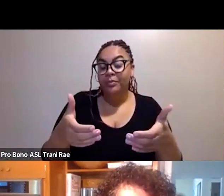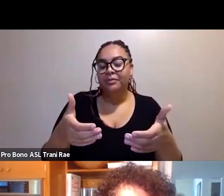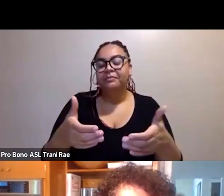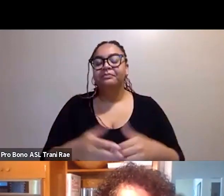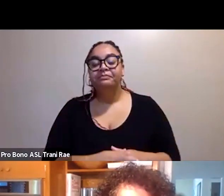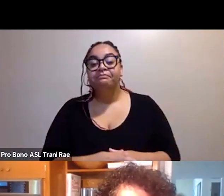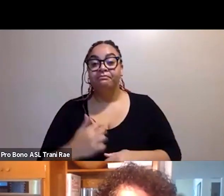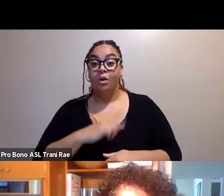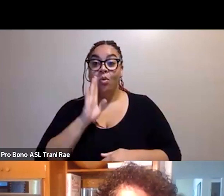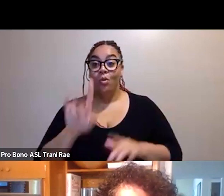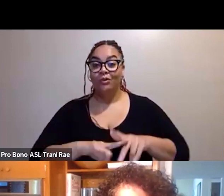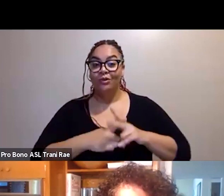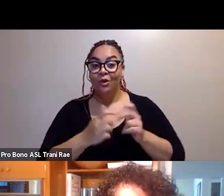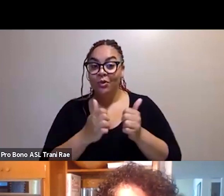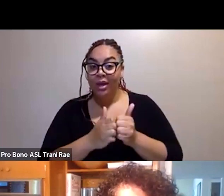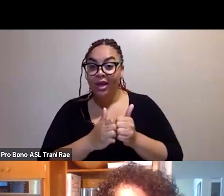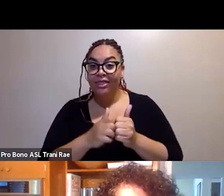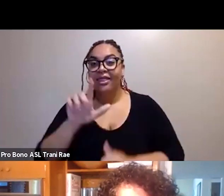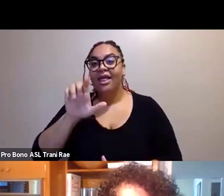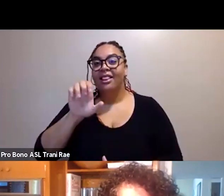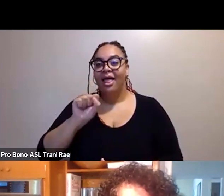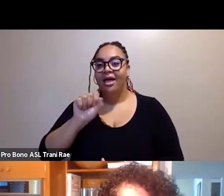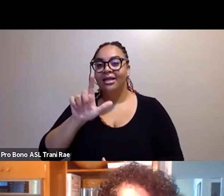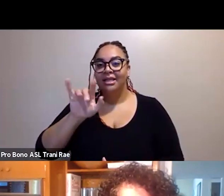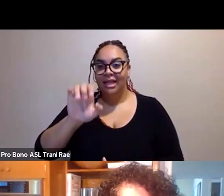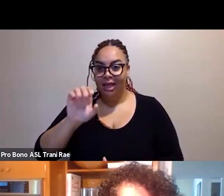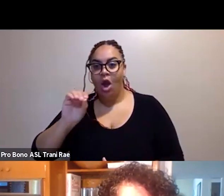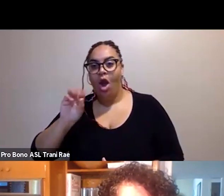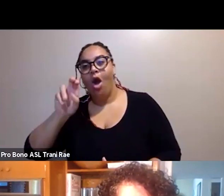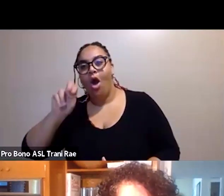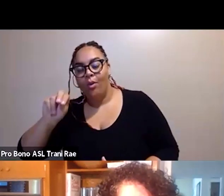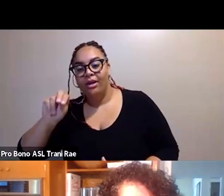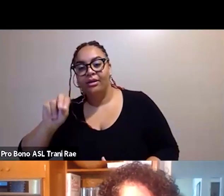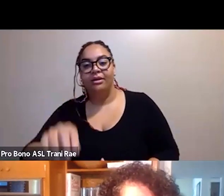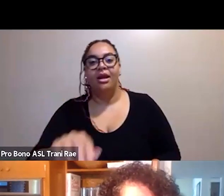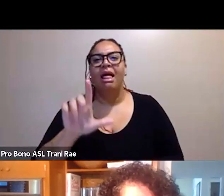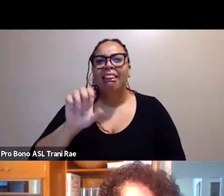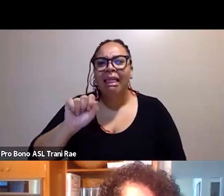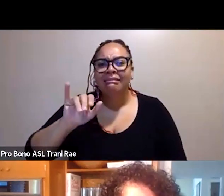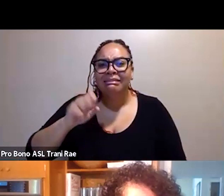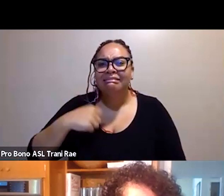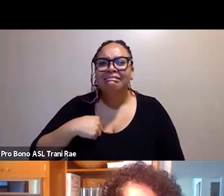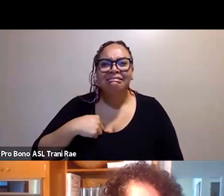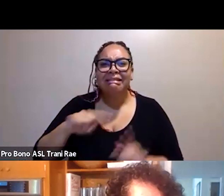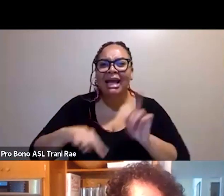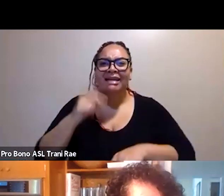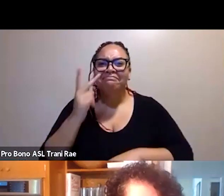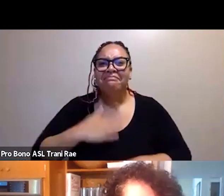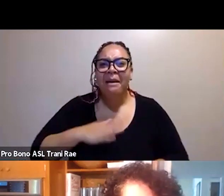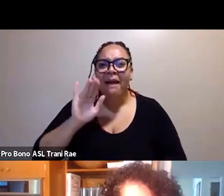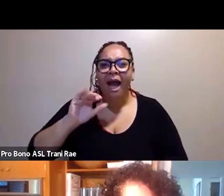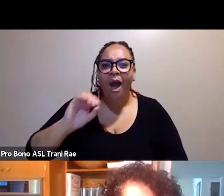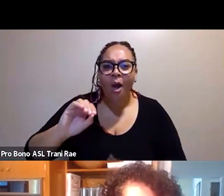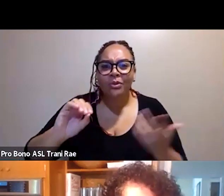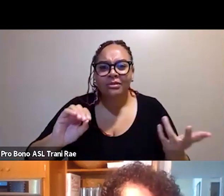to start with Leslie Owen. Leslie, I lost my bios. Sorry.